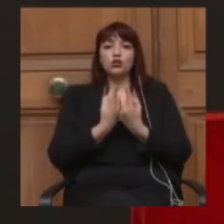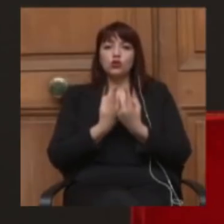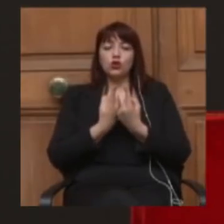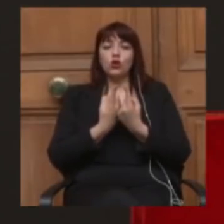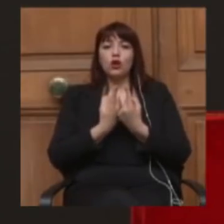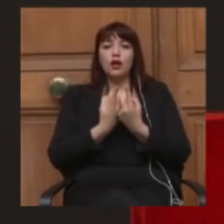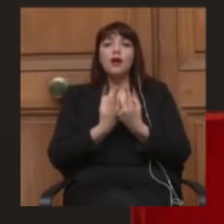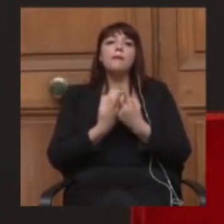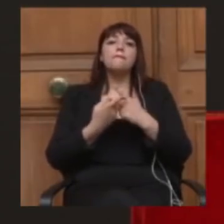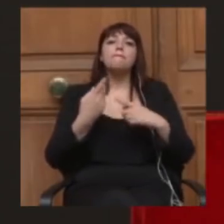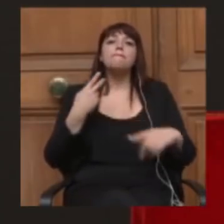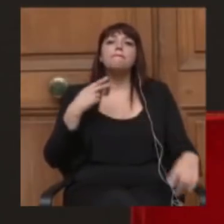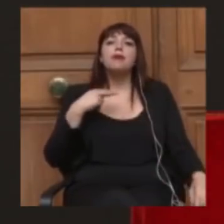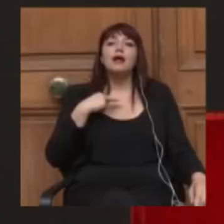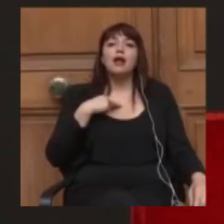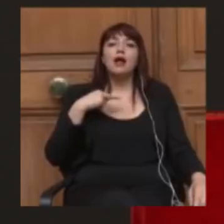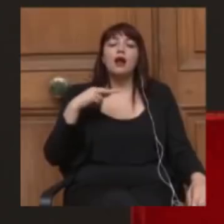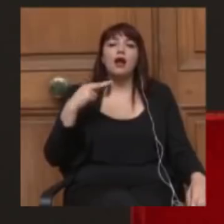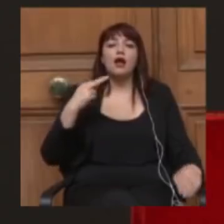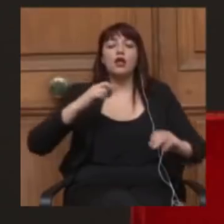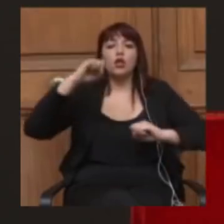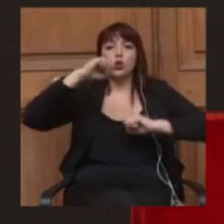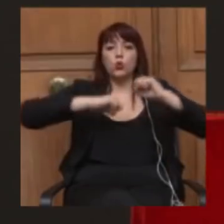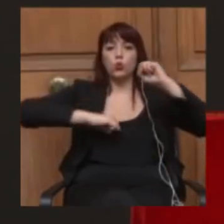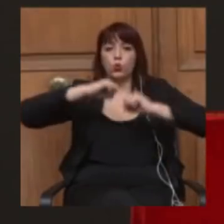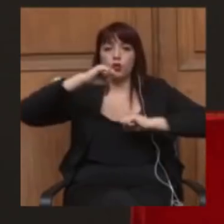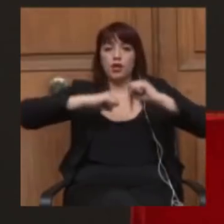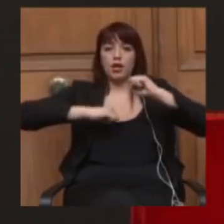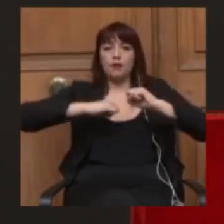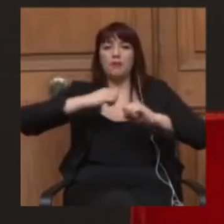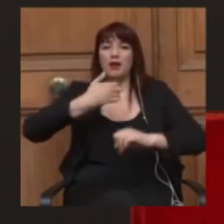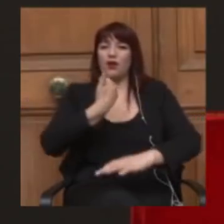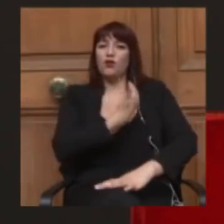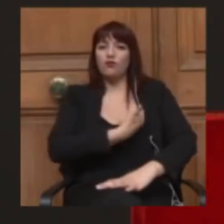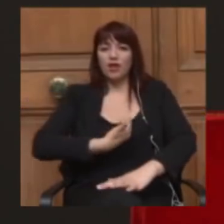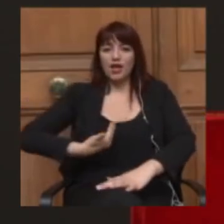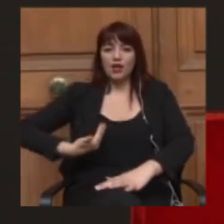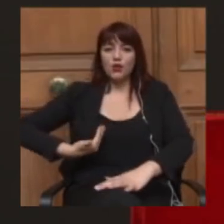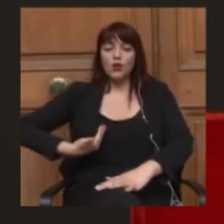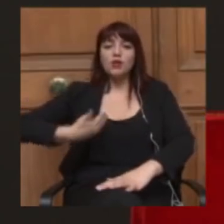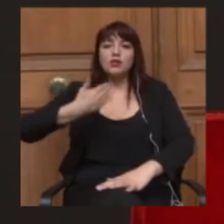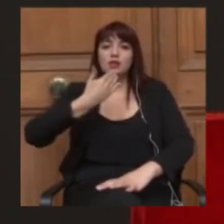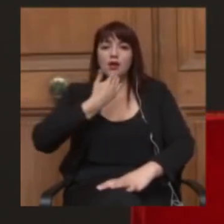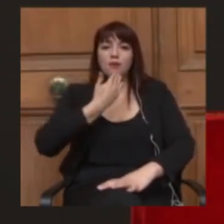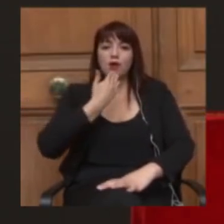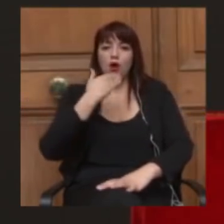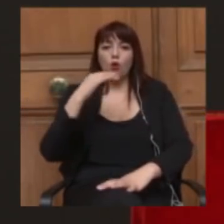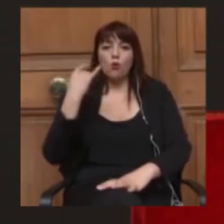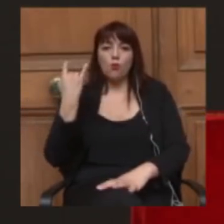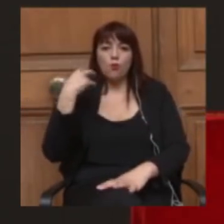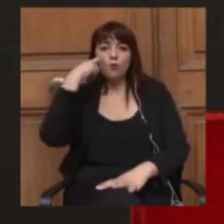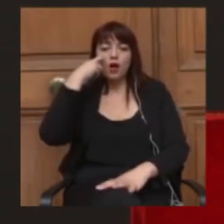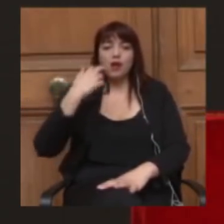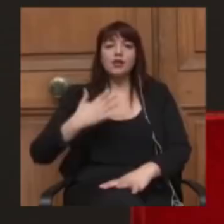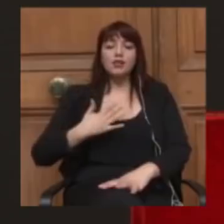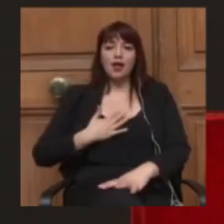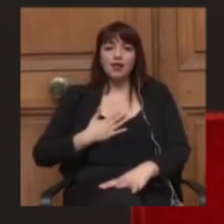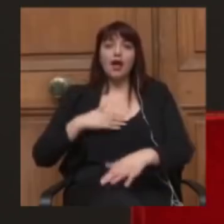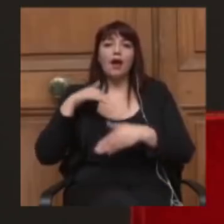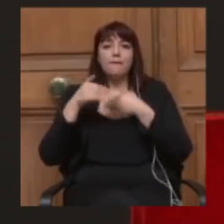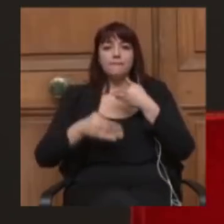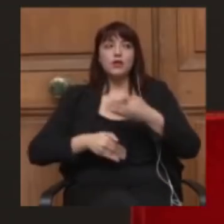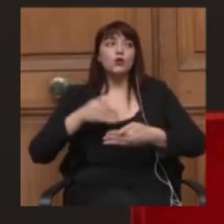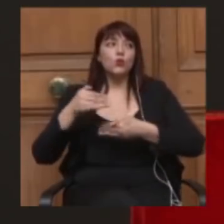to explain what we do as scholars in the humanities, we are often asked to do so in